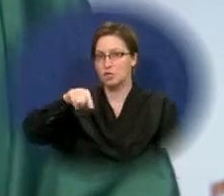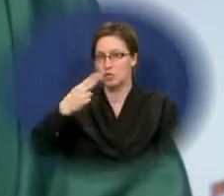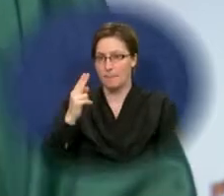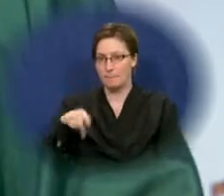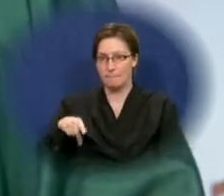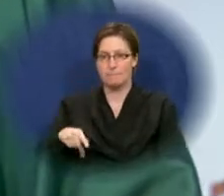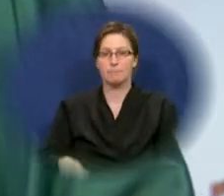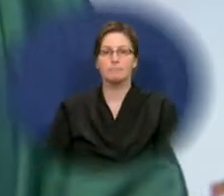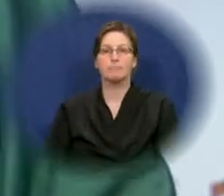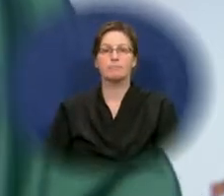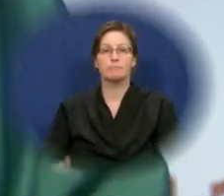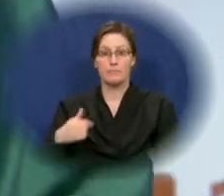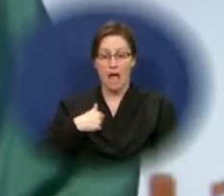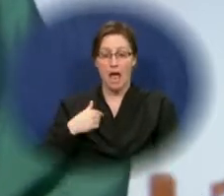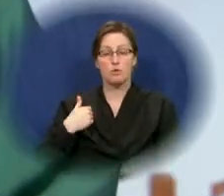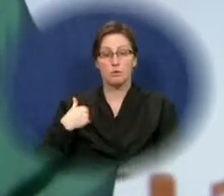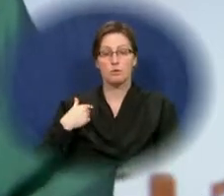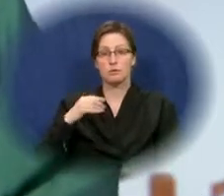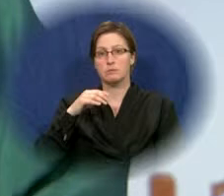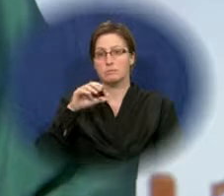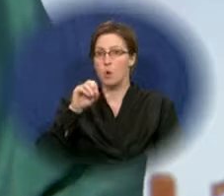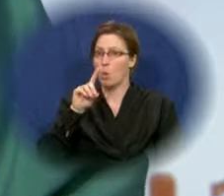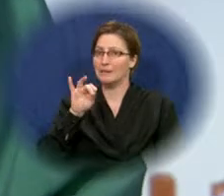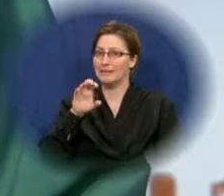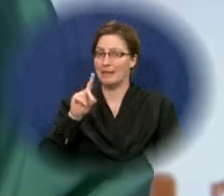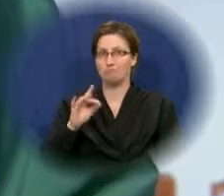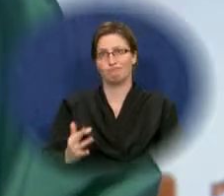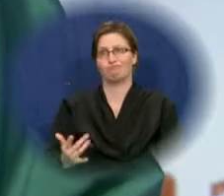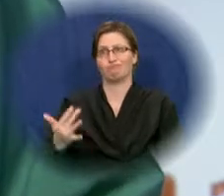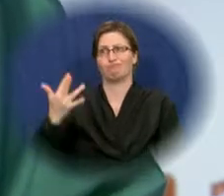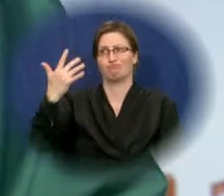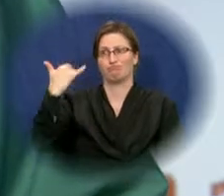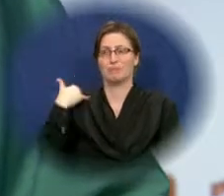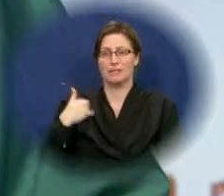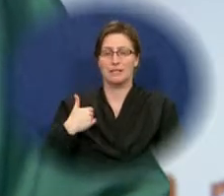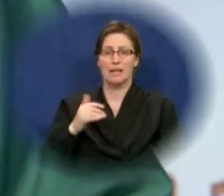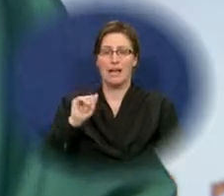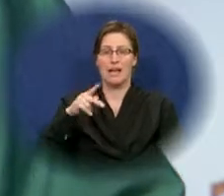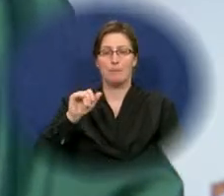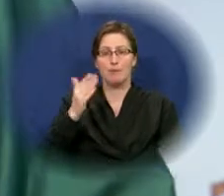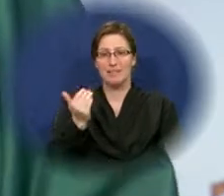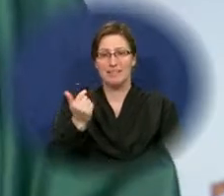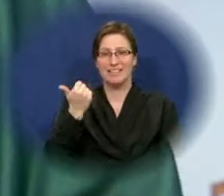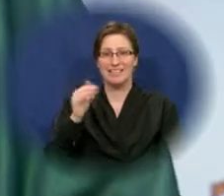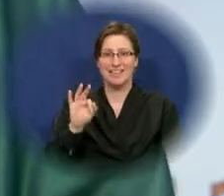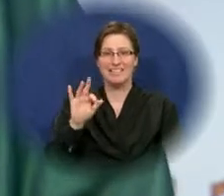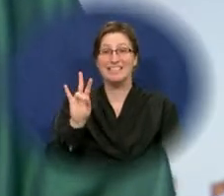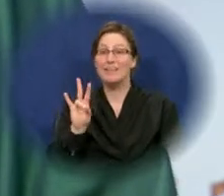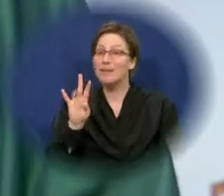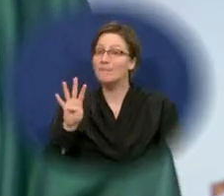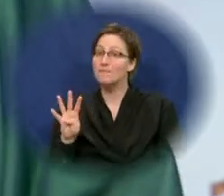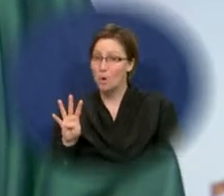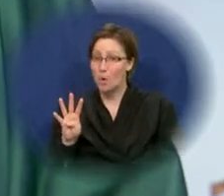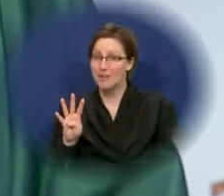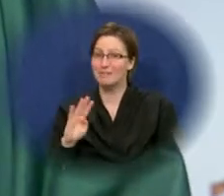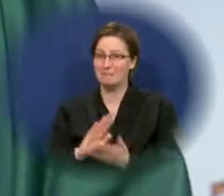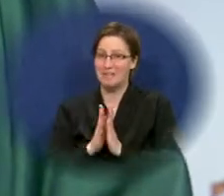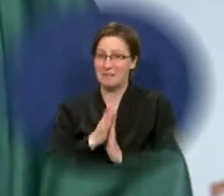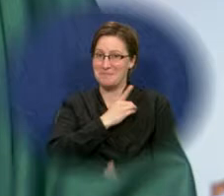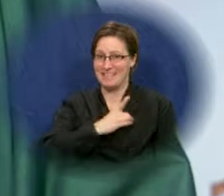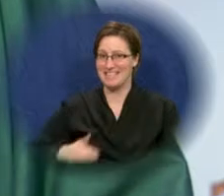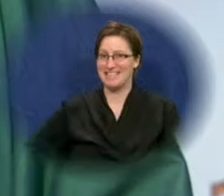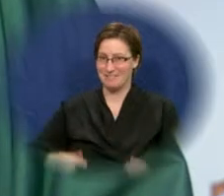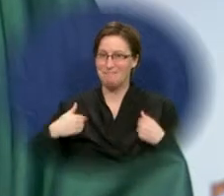I was ordained to the diaconate quite a number of years ago on April 15th of 1974. And in